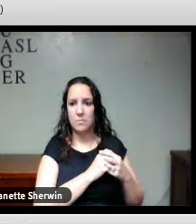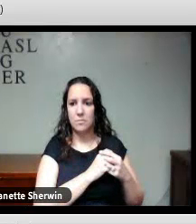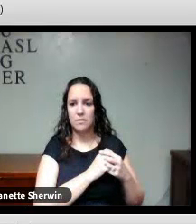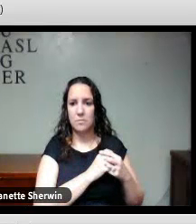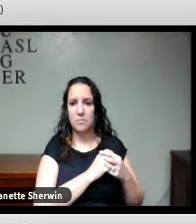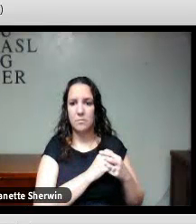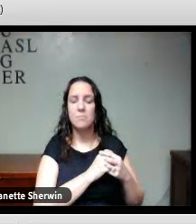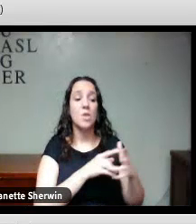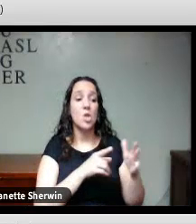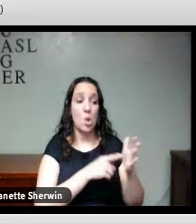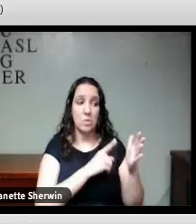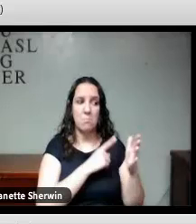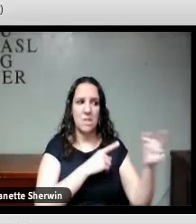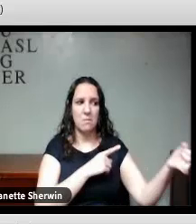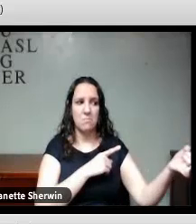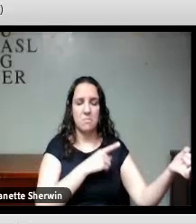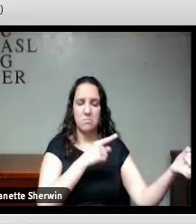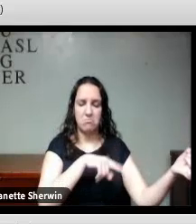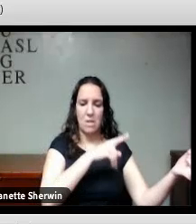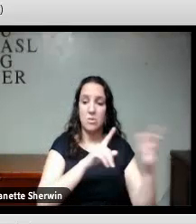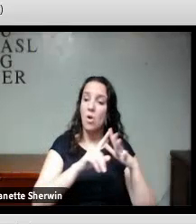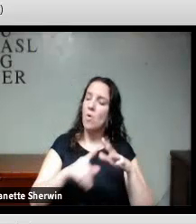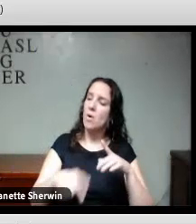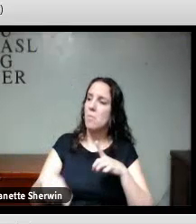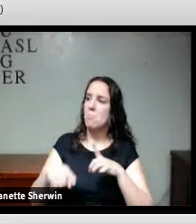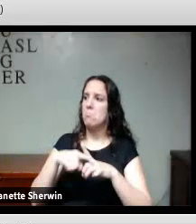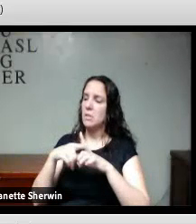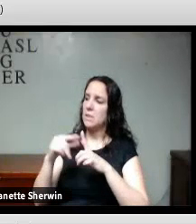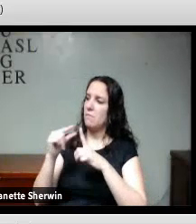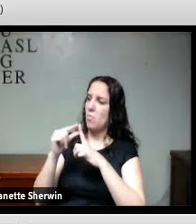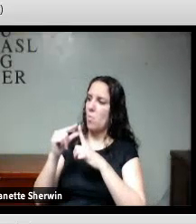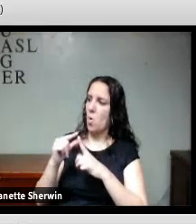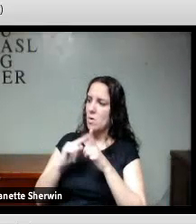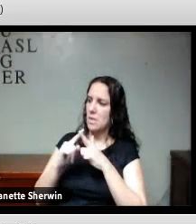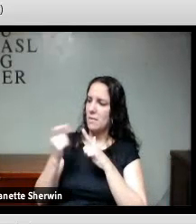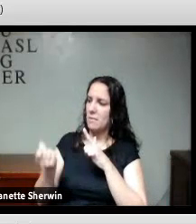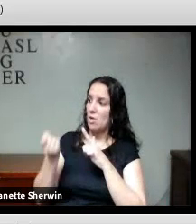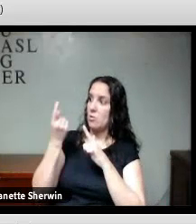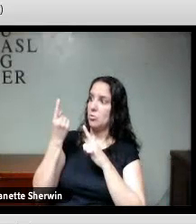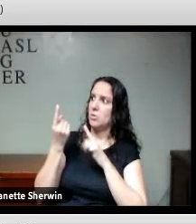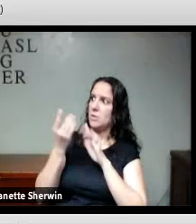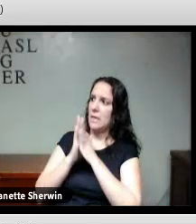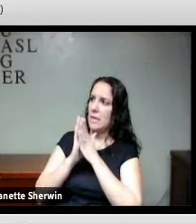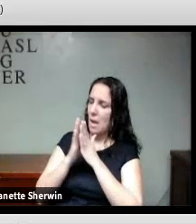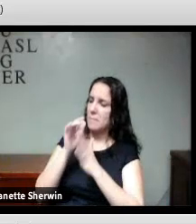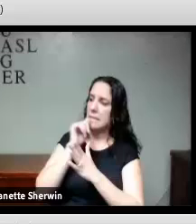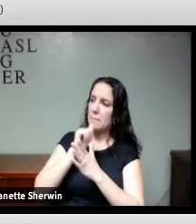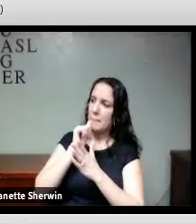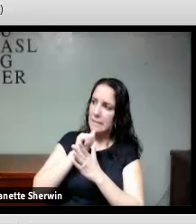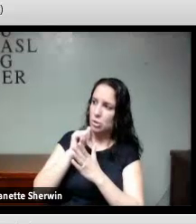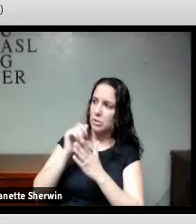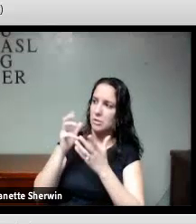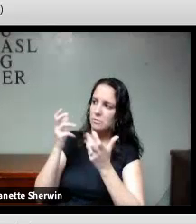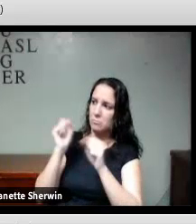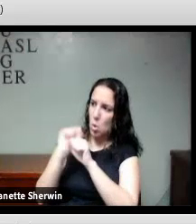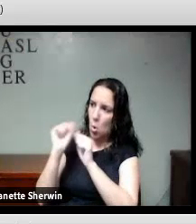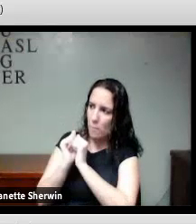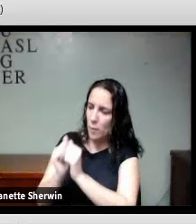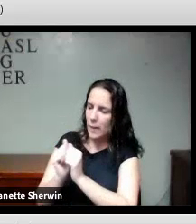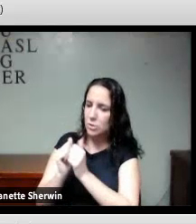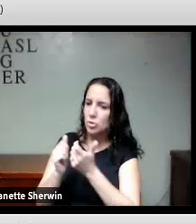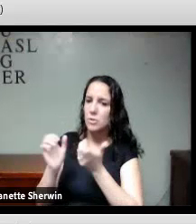you positive words. Absolutely. And then the understanding comes in, and the patience and the cooperation and the